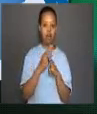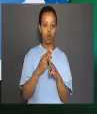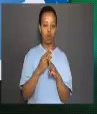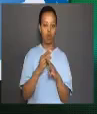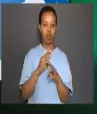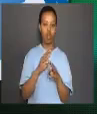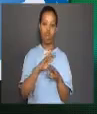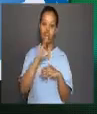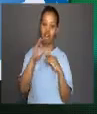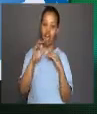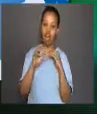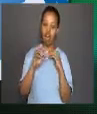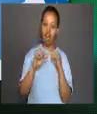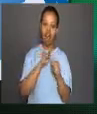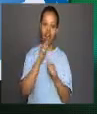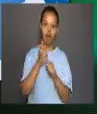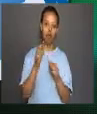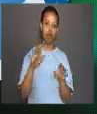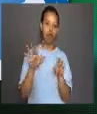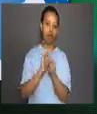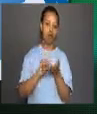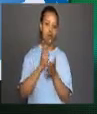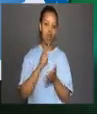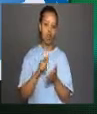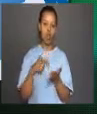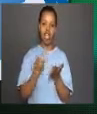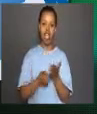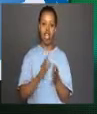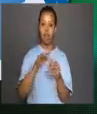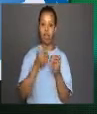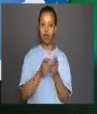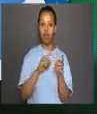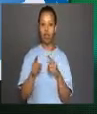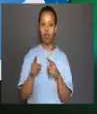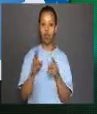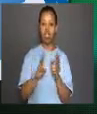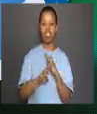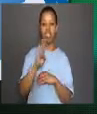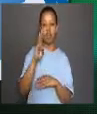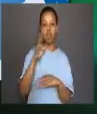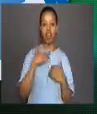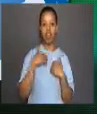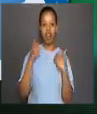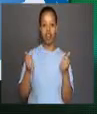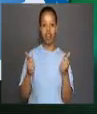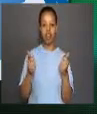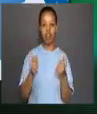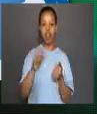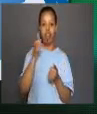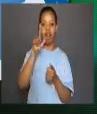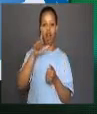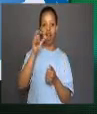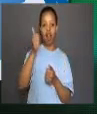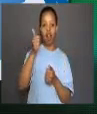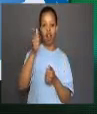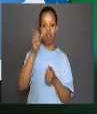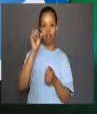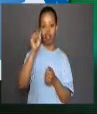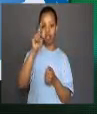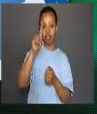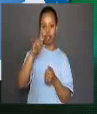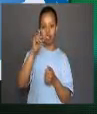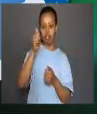locations of Arctic tundra include northern Canada, Alaska,